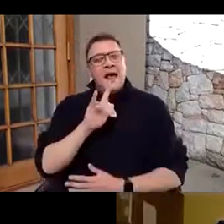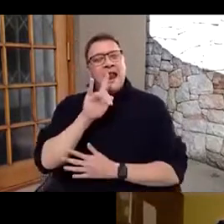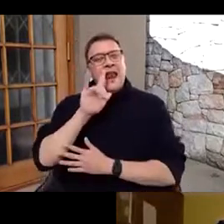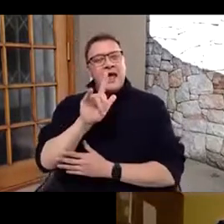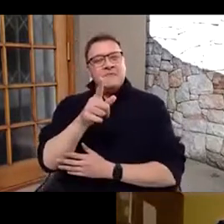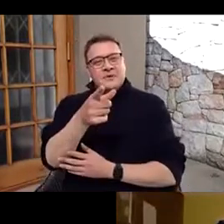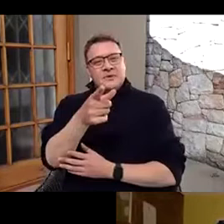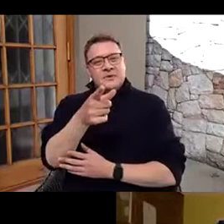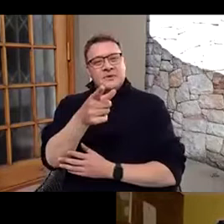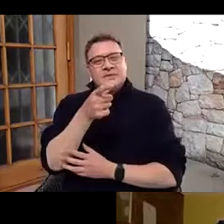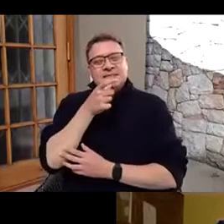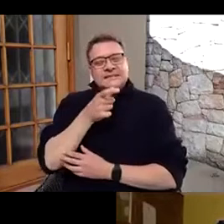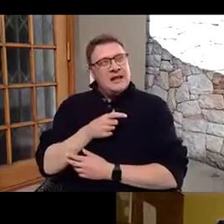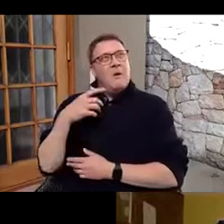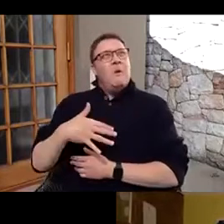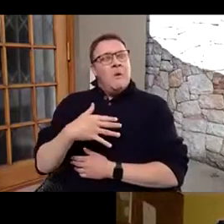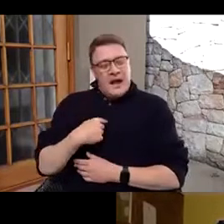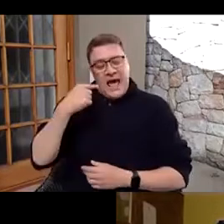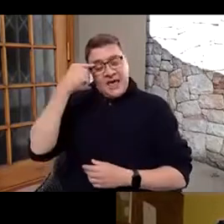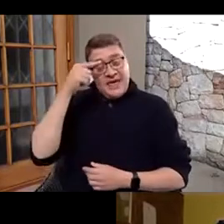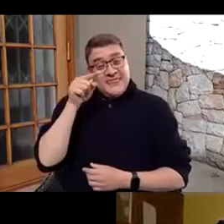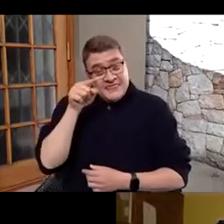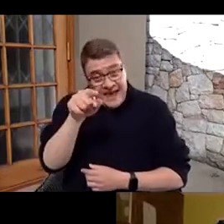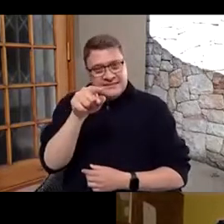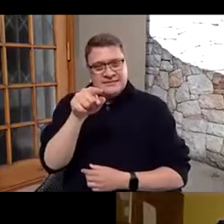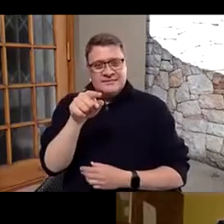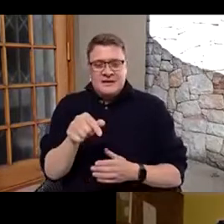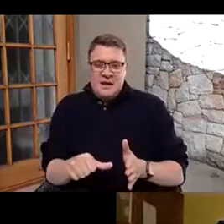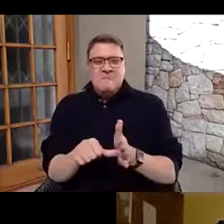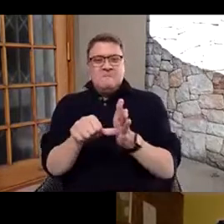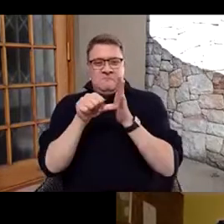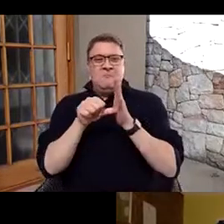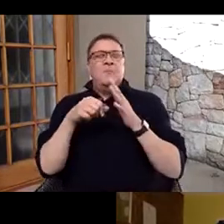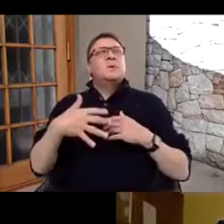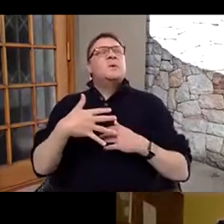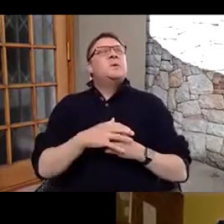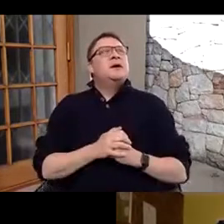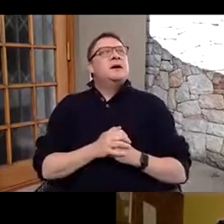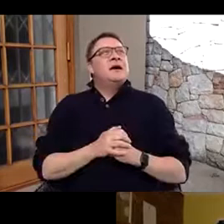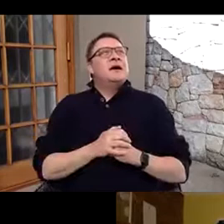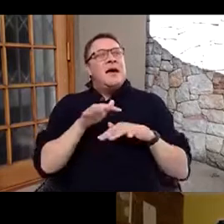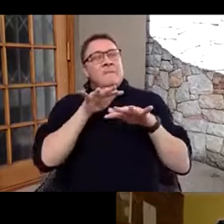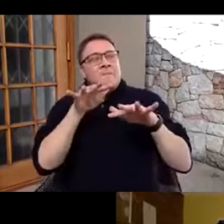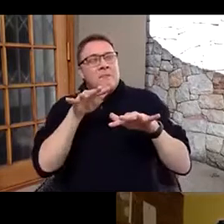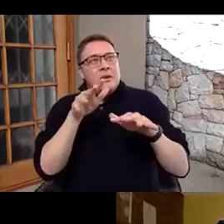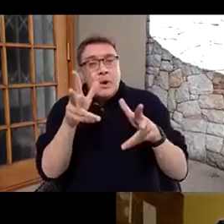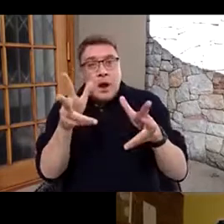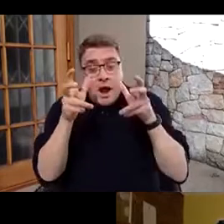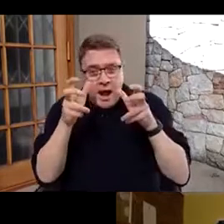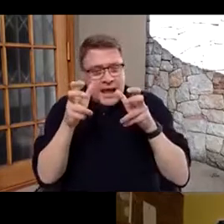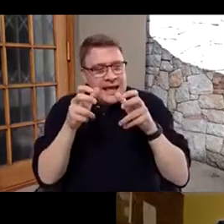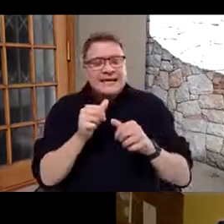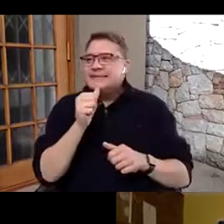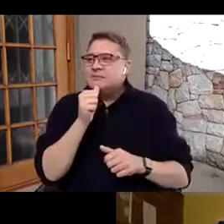think that's probably the most important thing that for people to grasp is it doesn't matter if you